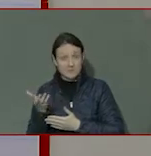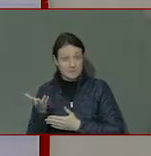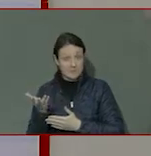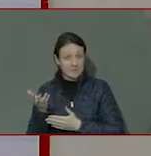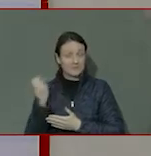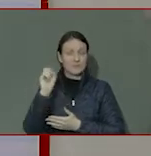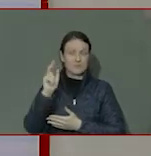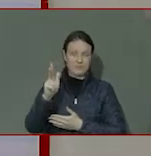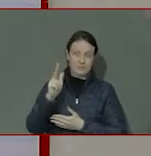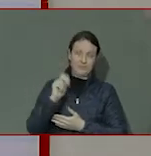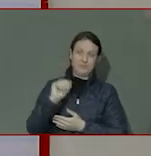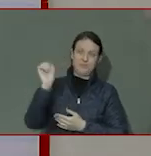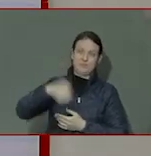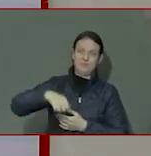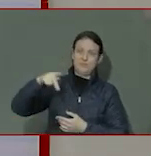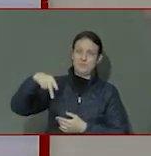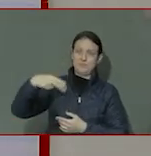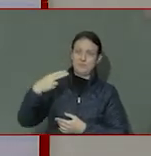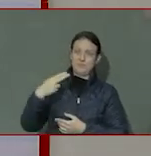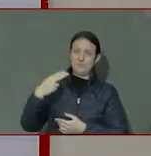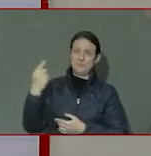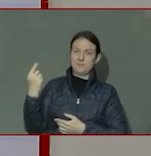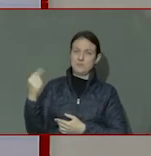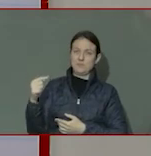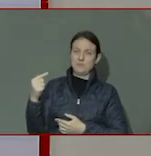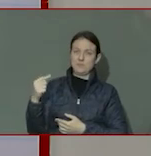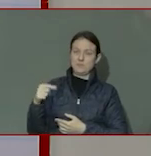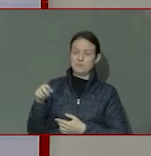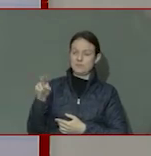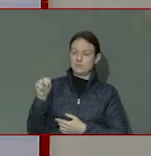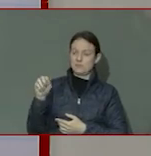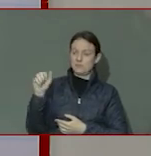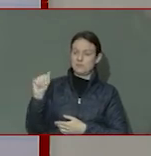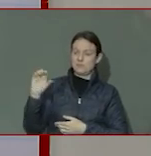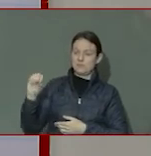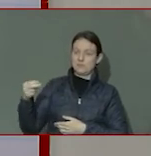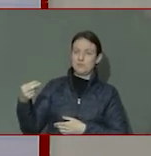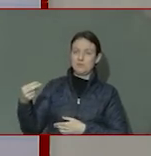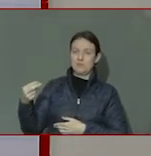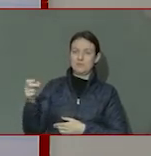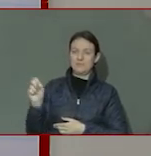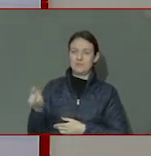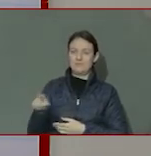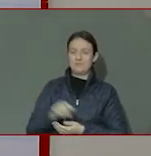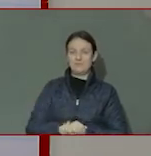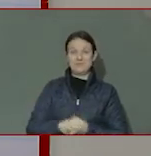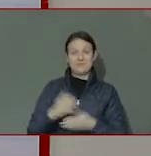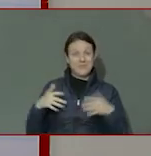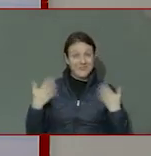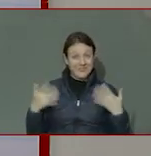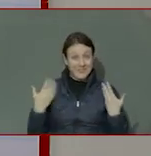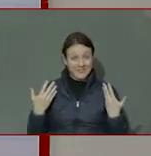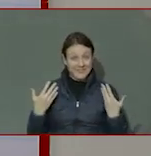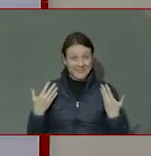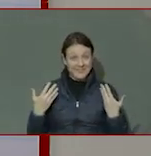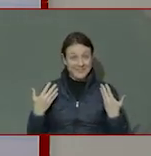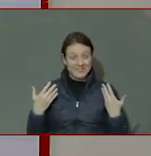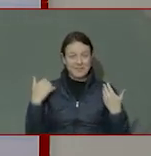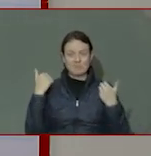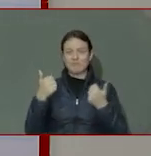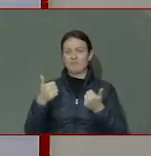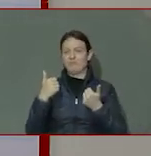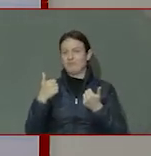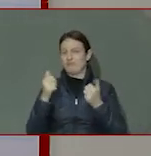Okay, so that is the pH of the sodium hydroxide. Happy with that?